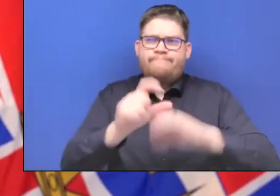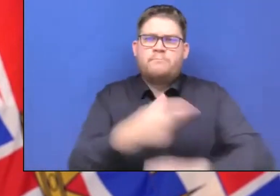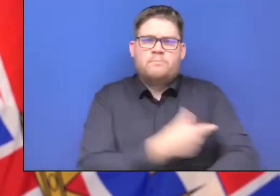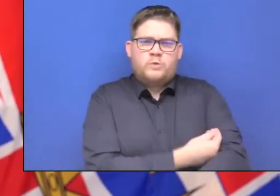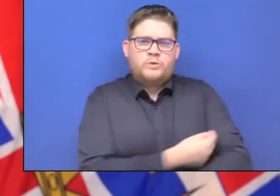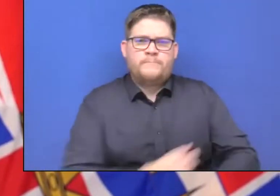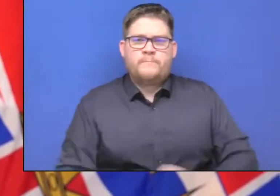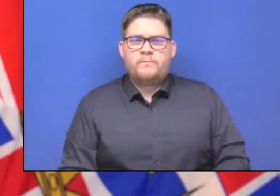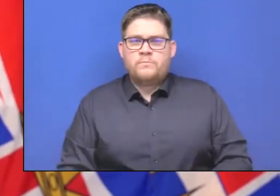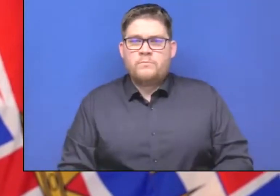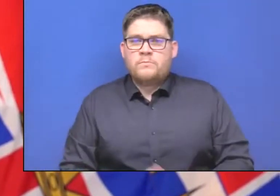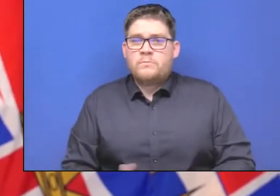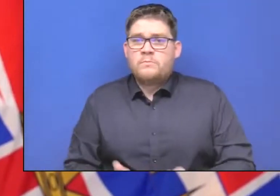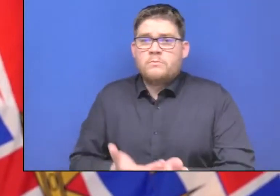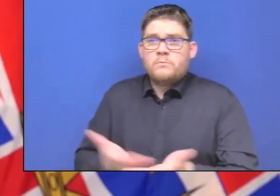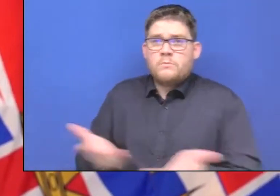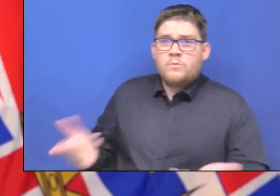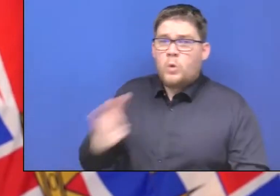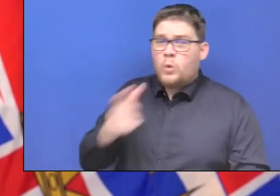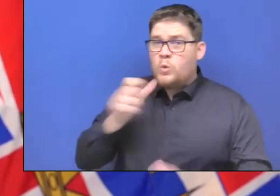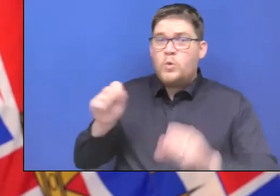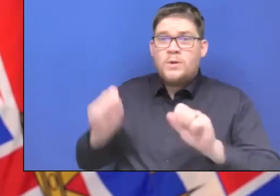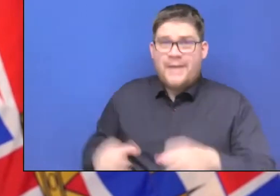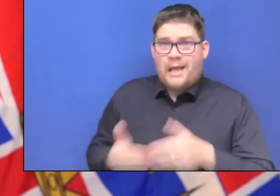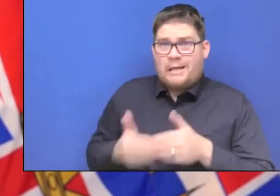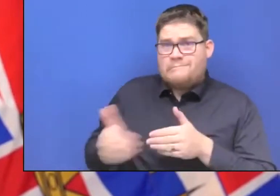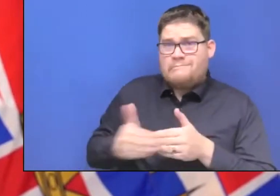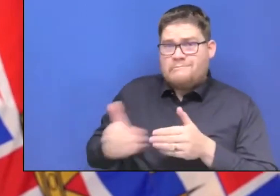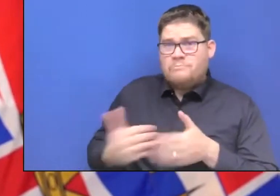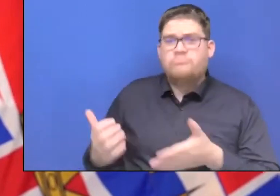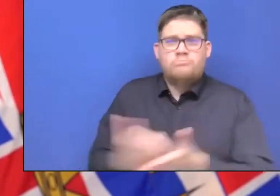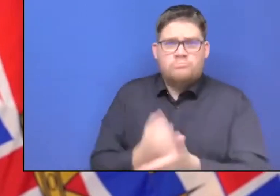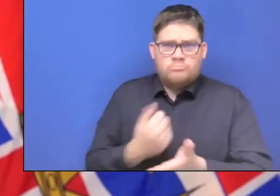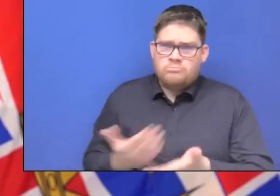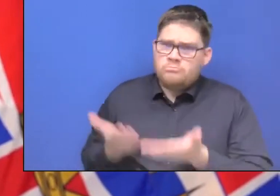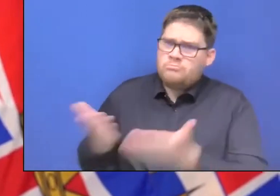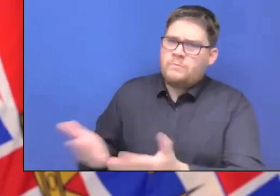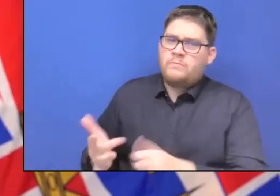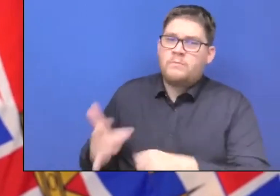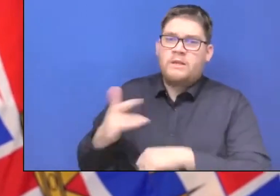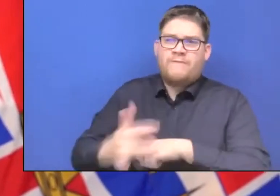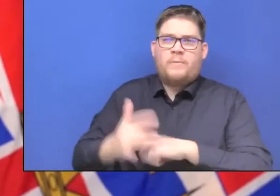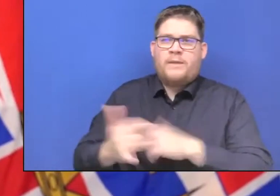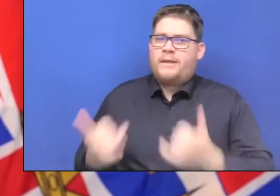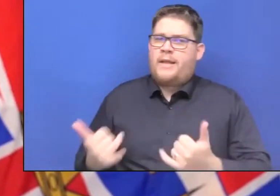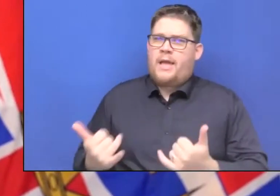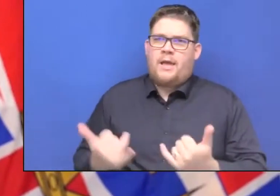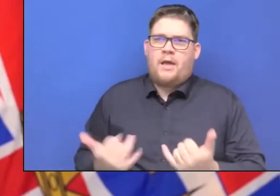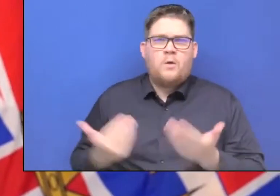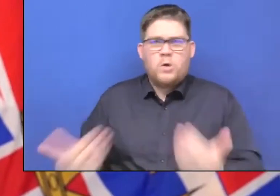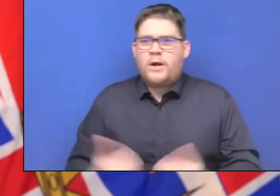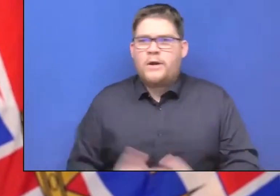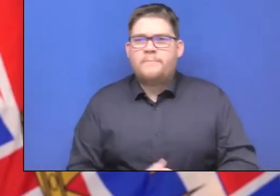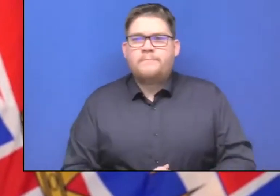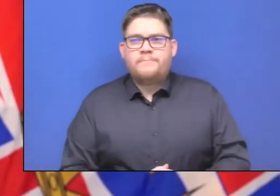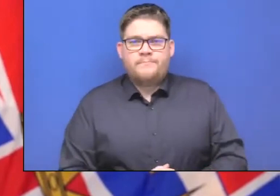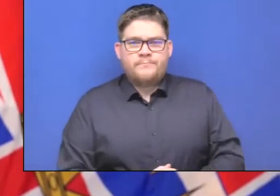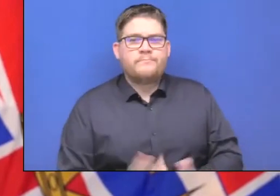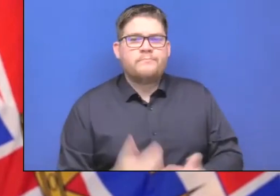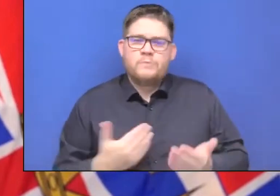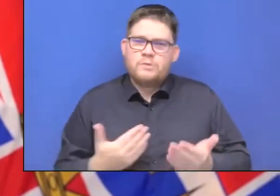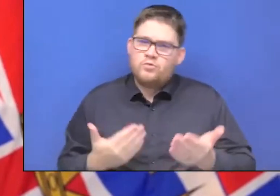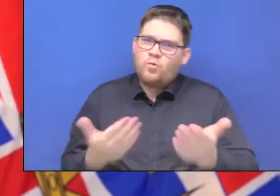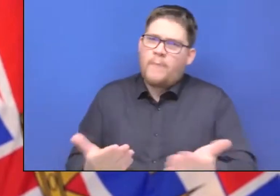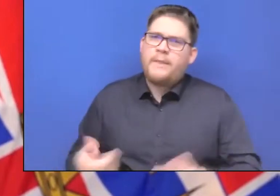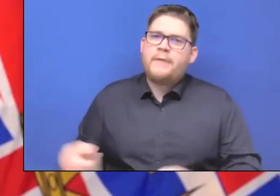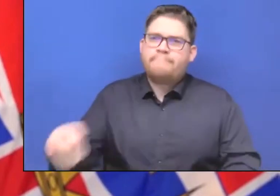people who are eligible in the next few months will be making this as available as we can to you, and absolutely recommend that you take this booster.